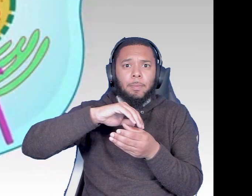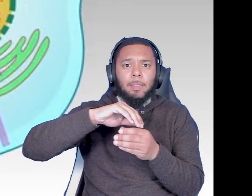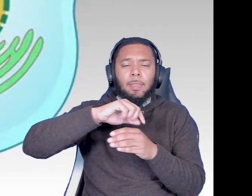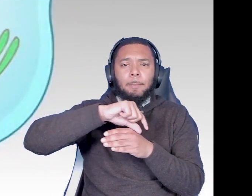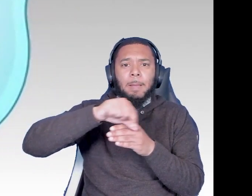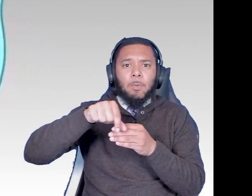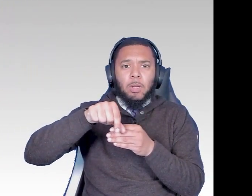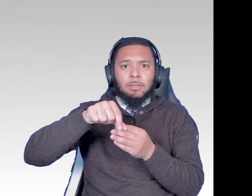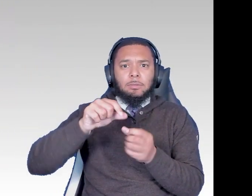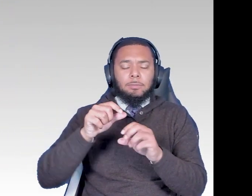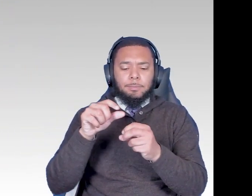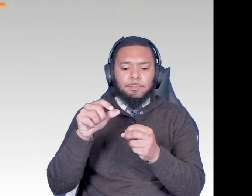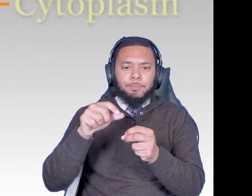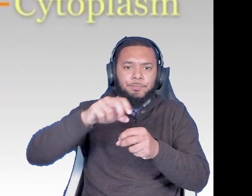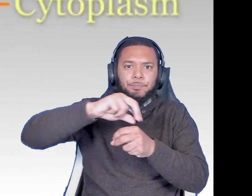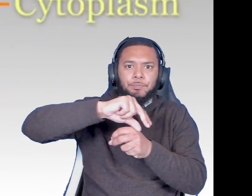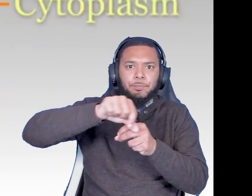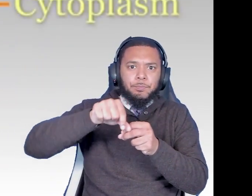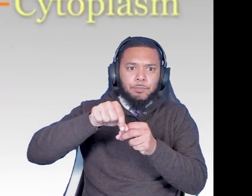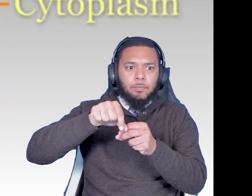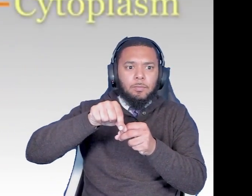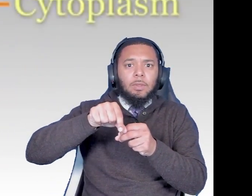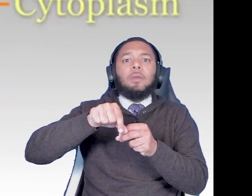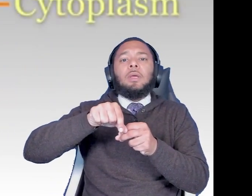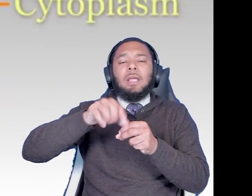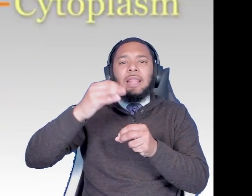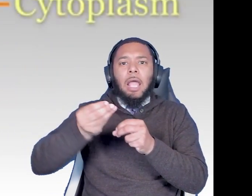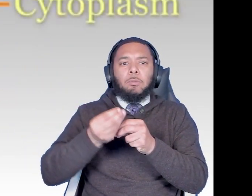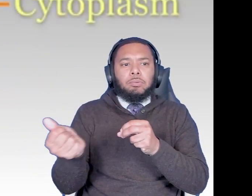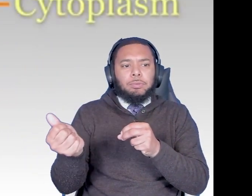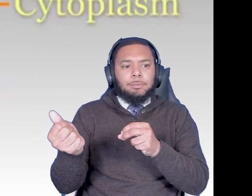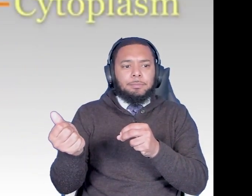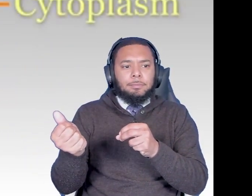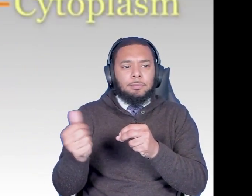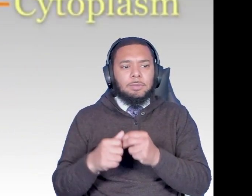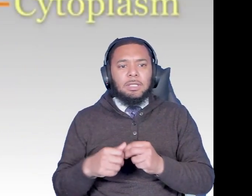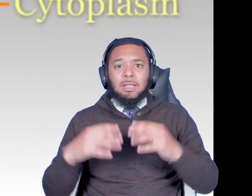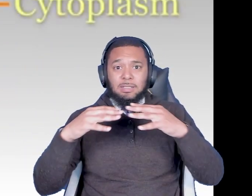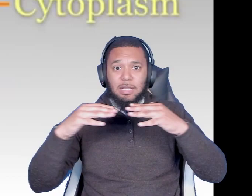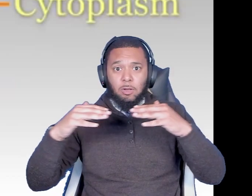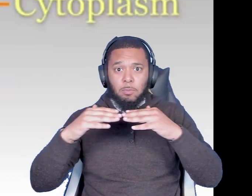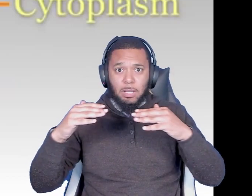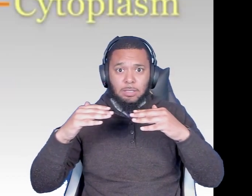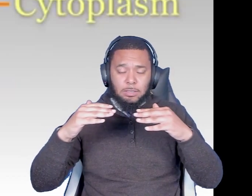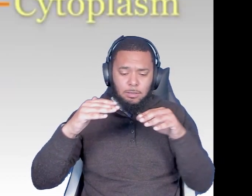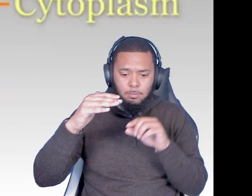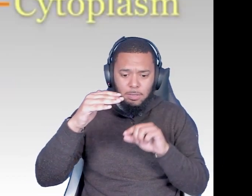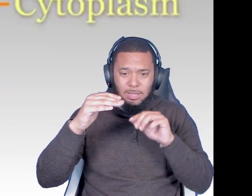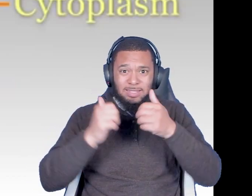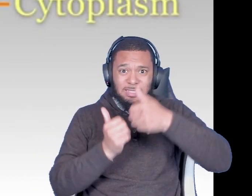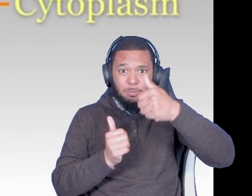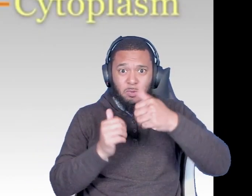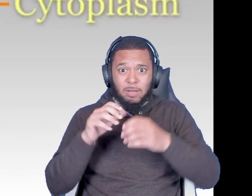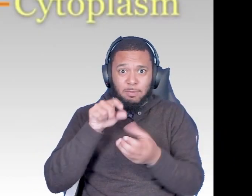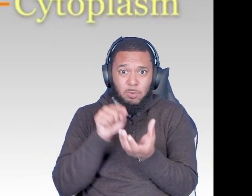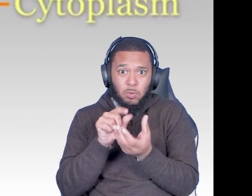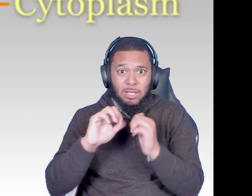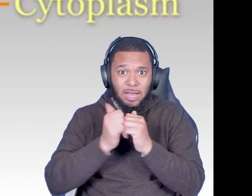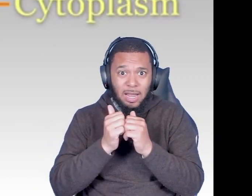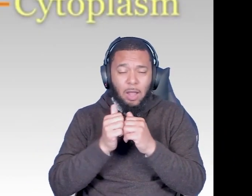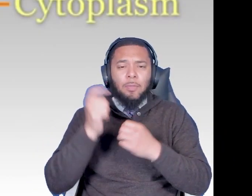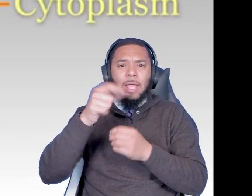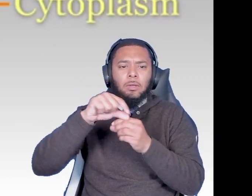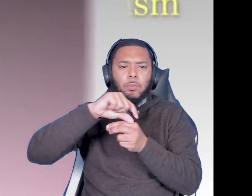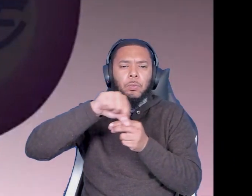So the membrane is what separates the nucleus from the cytoplasm. That's going to start to disappear. These sister chromatids are going to